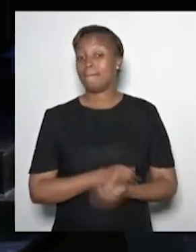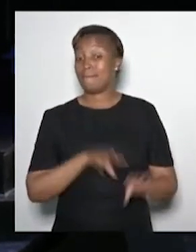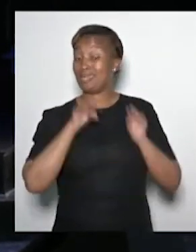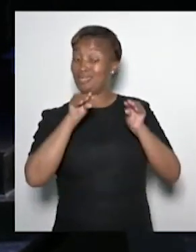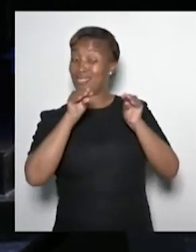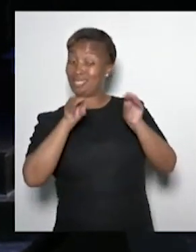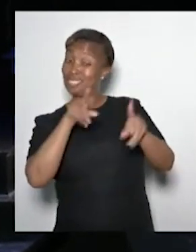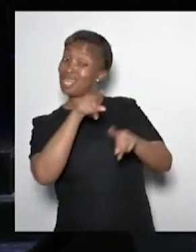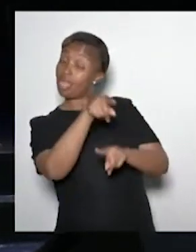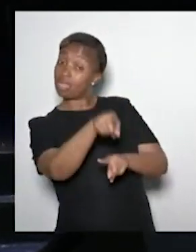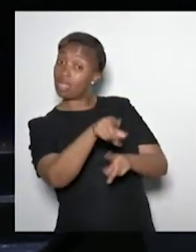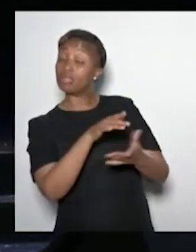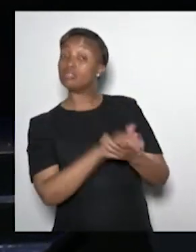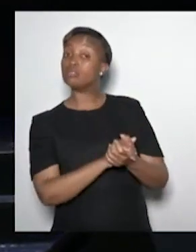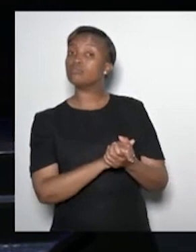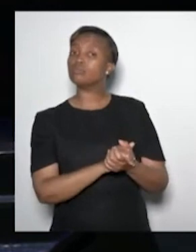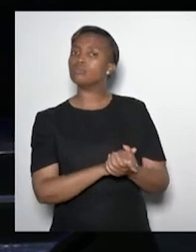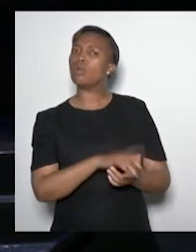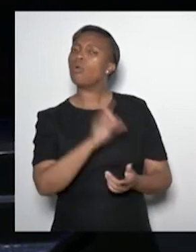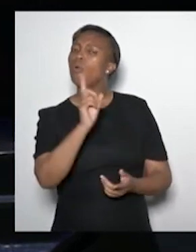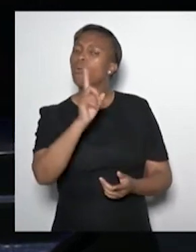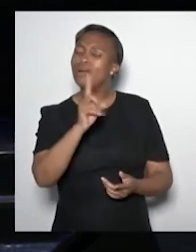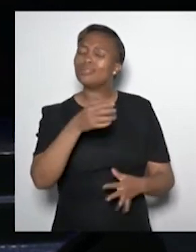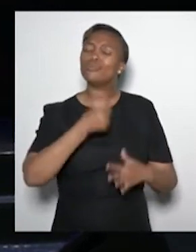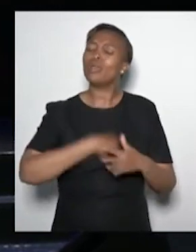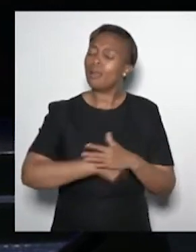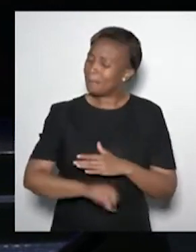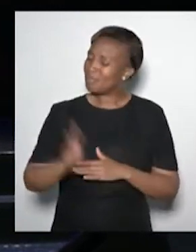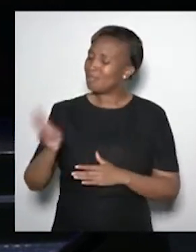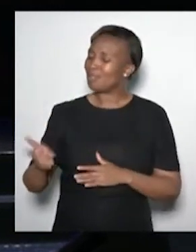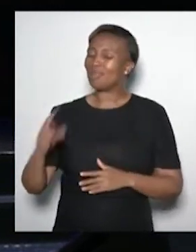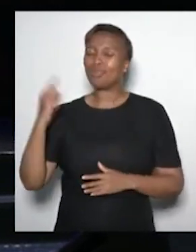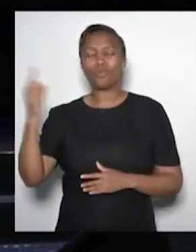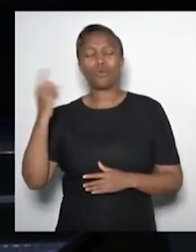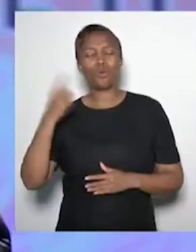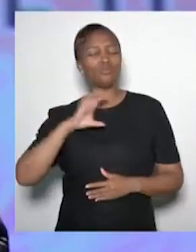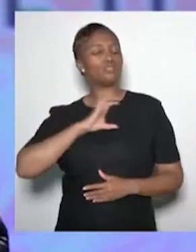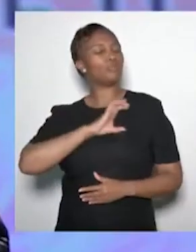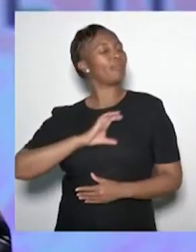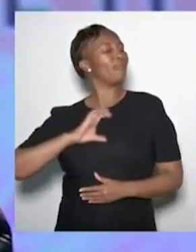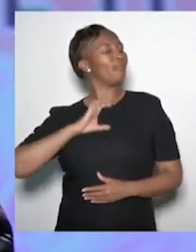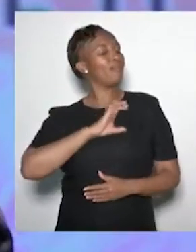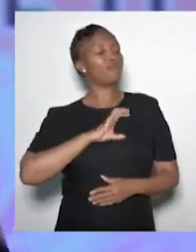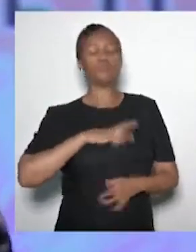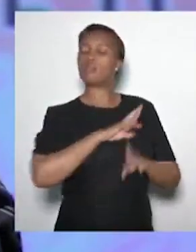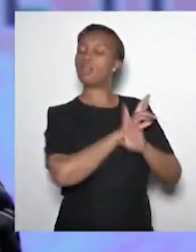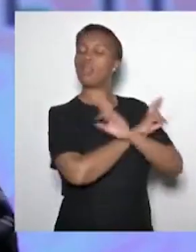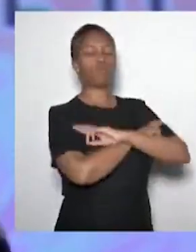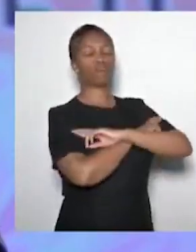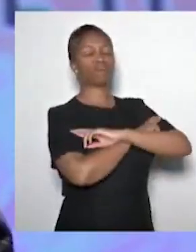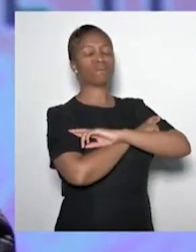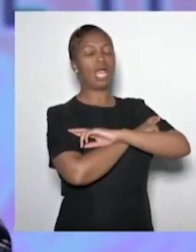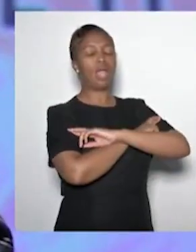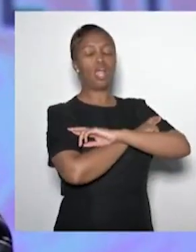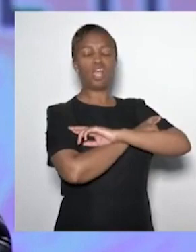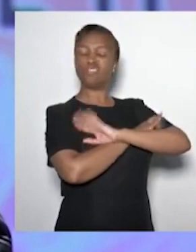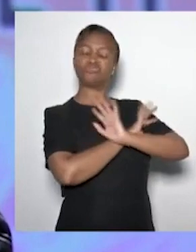teaching. Hori, we are born again just to be comfortable, just to